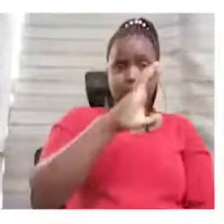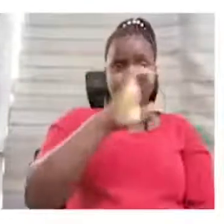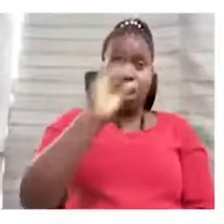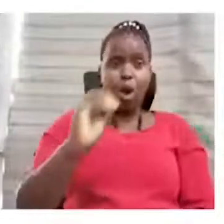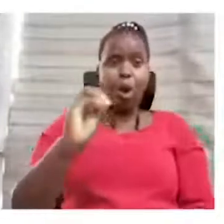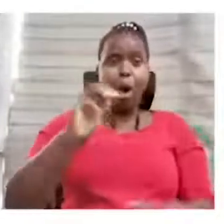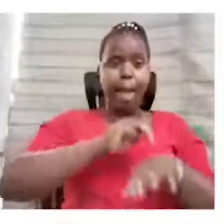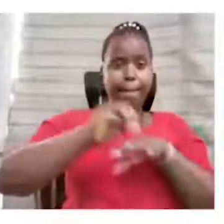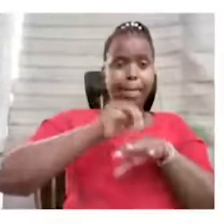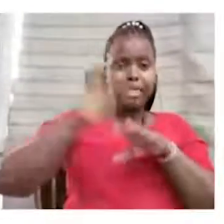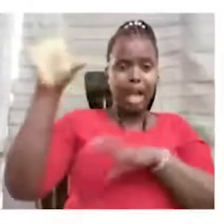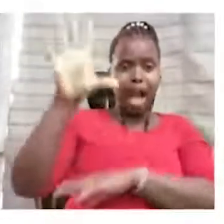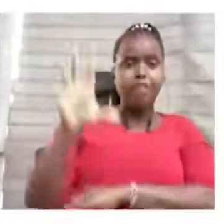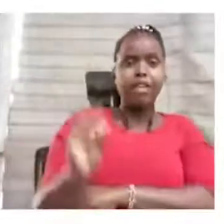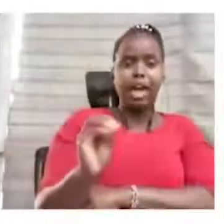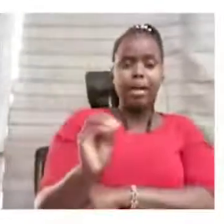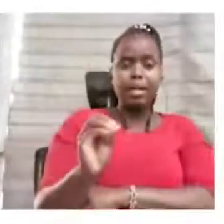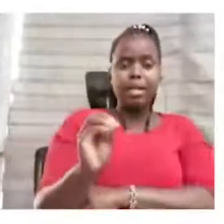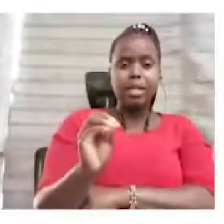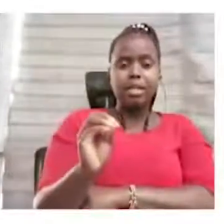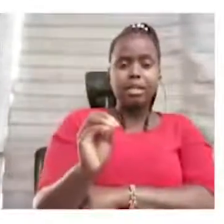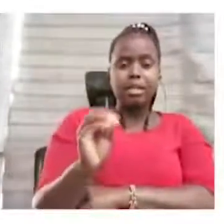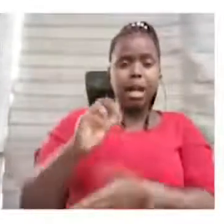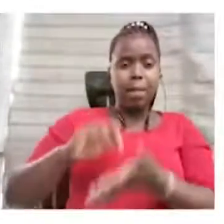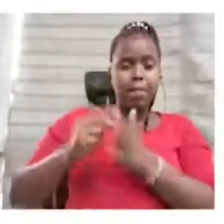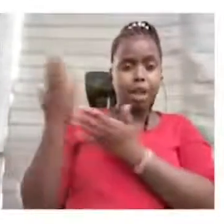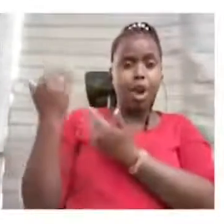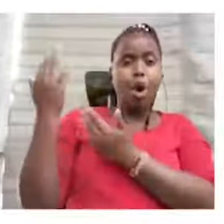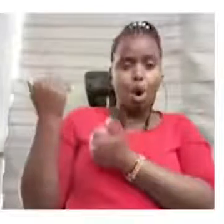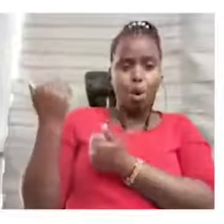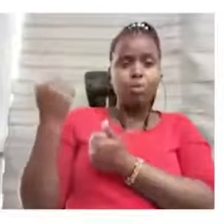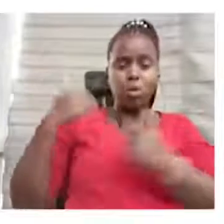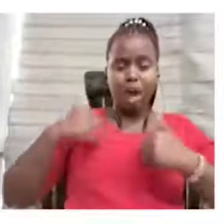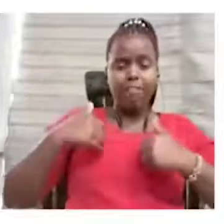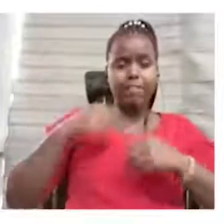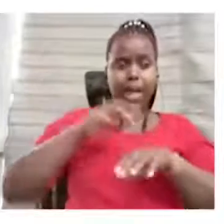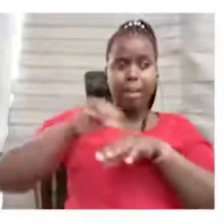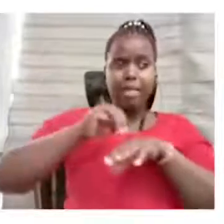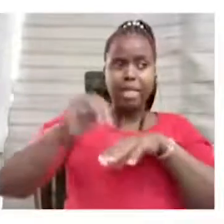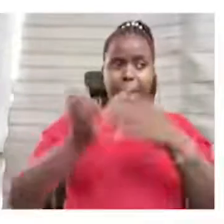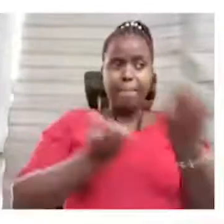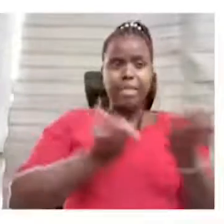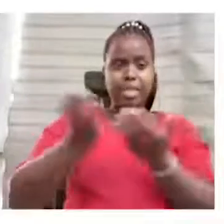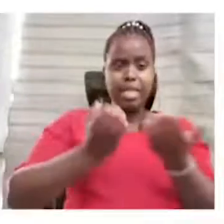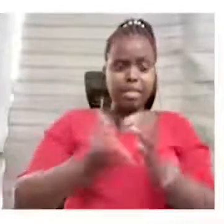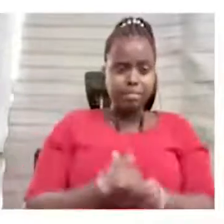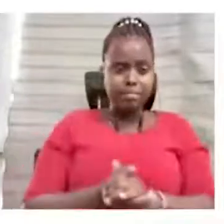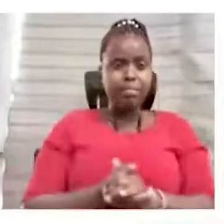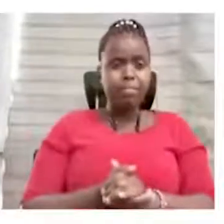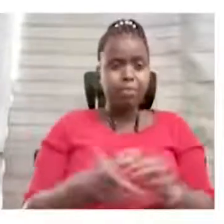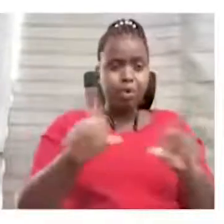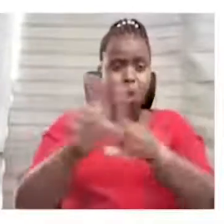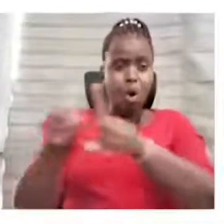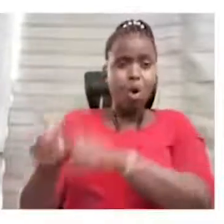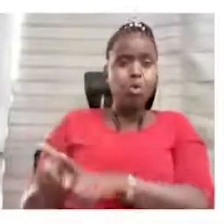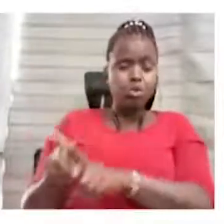new drive towards consolidating our M-Pesa business across our footprints. And really happy